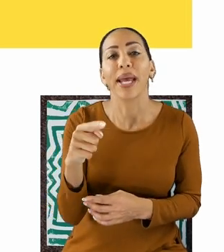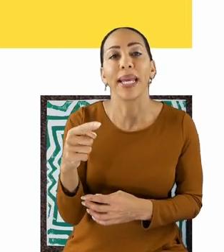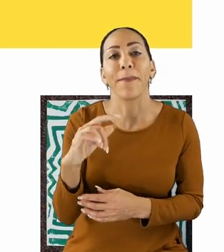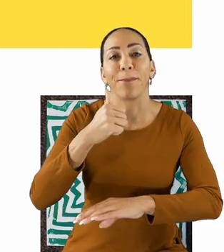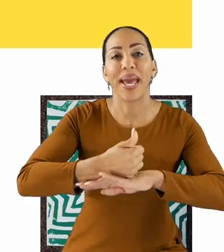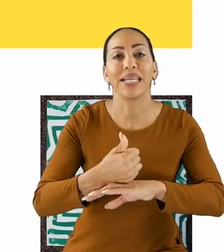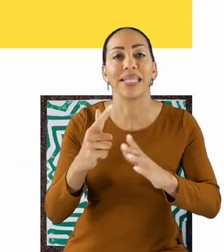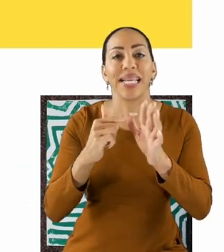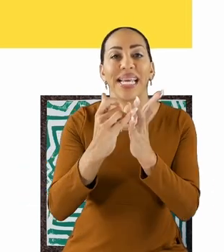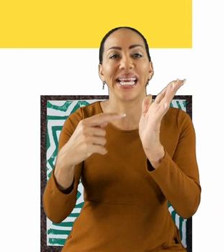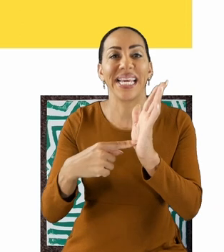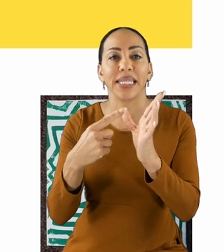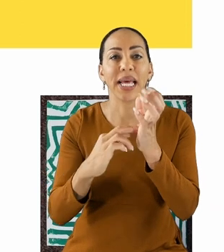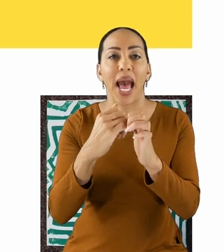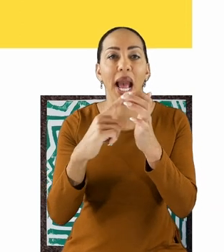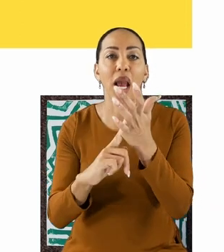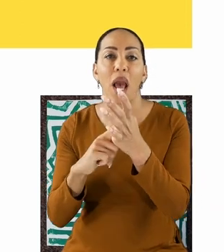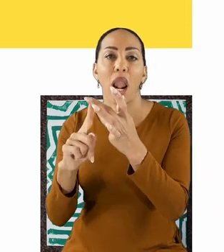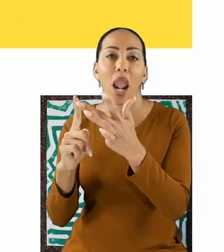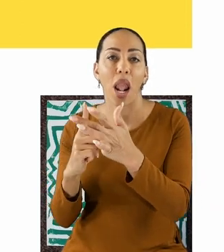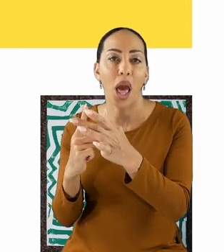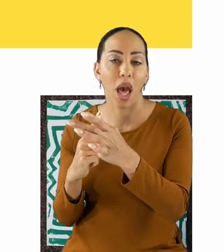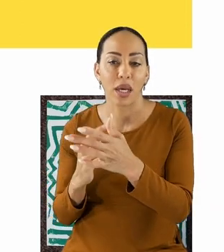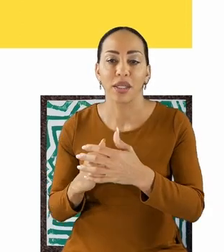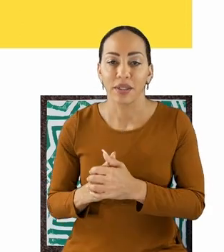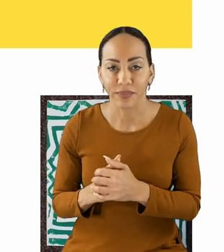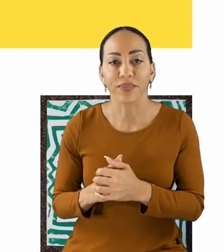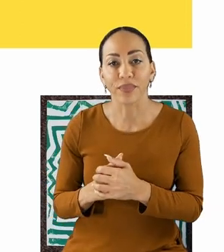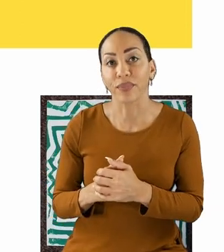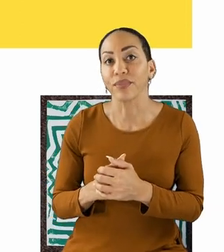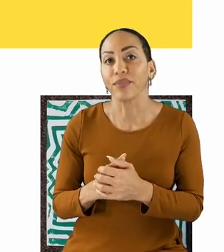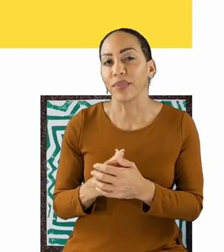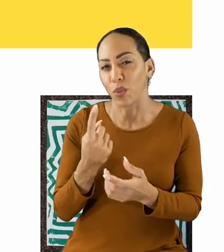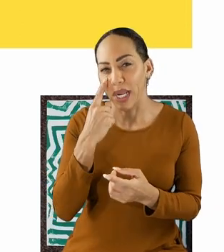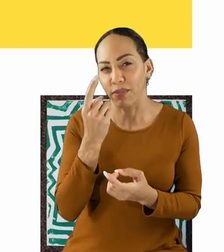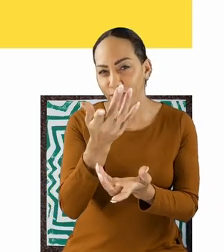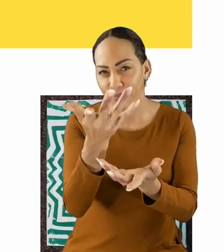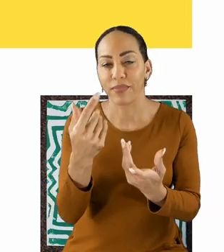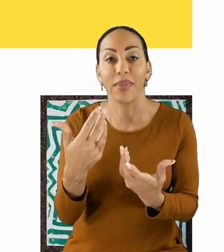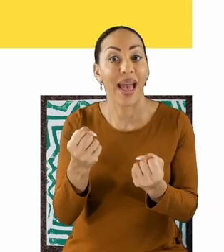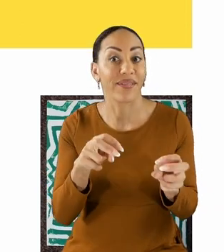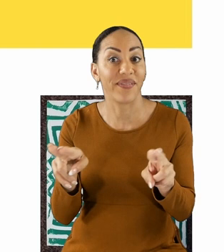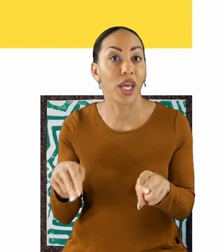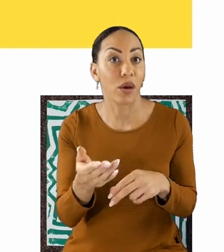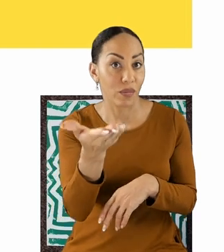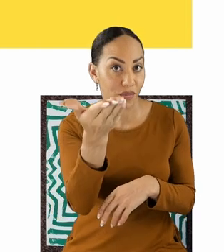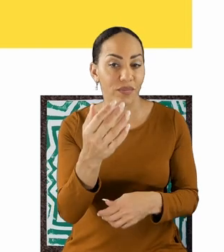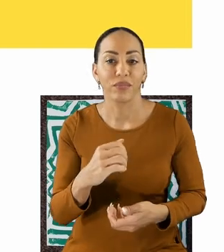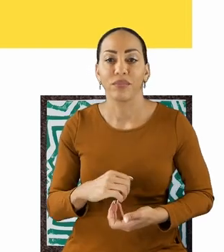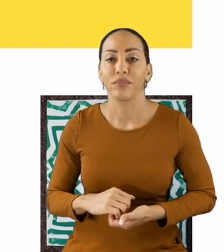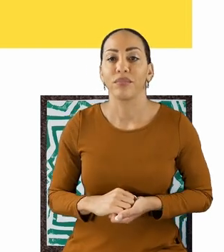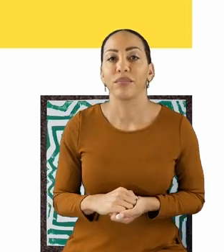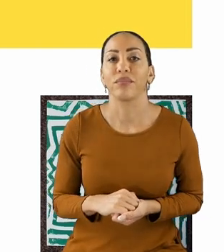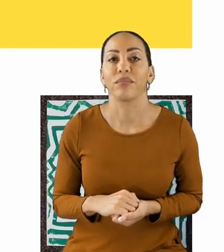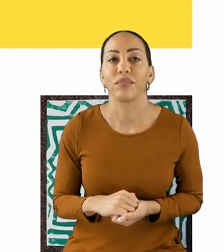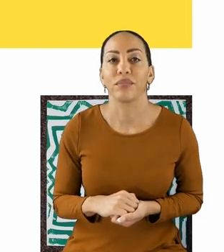boy with autism who's quite isolated, living in East Anglia, to just give you a flavour of what you get when you ask for it and people